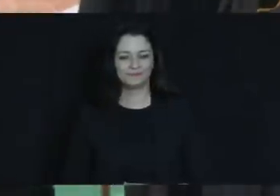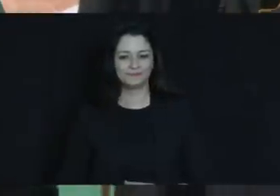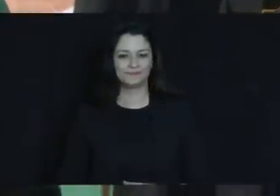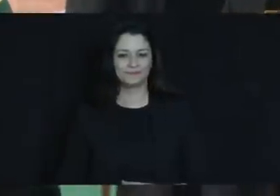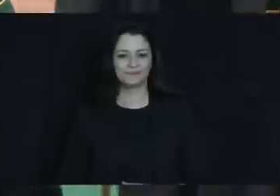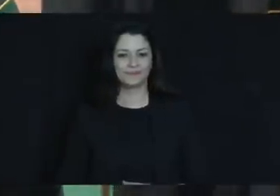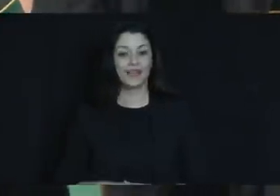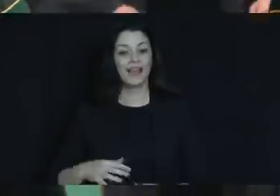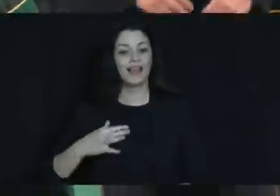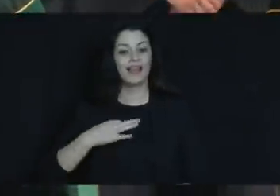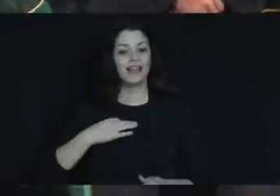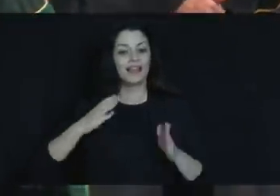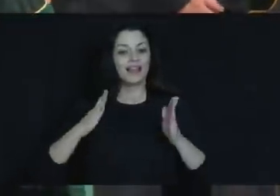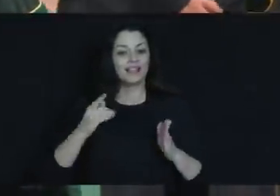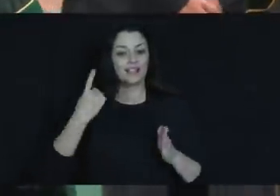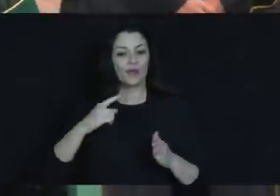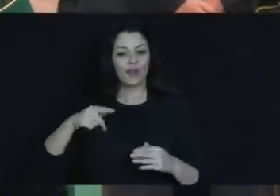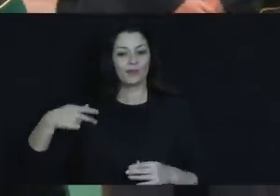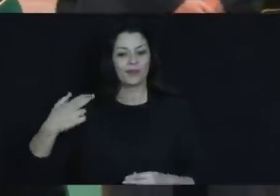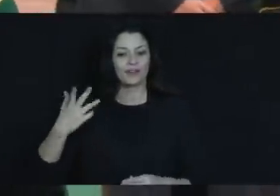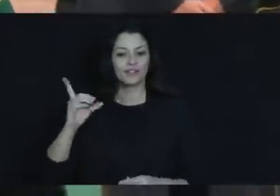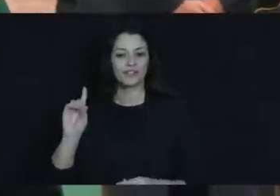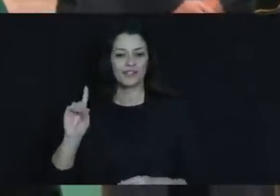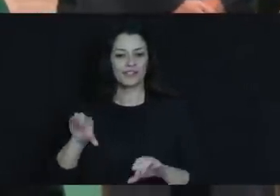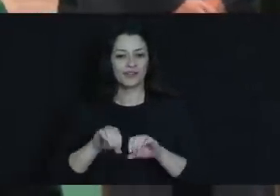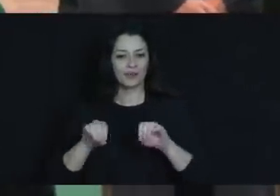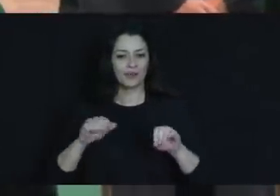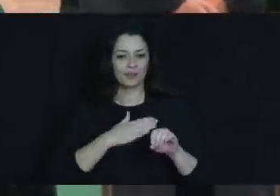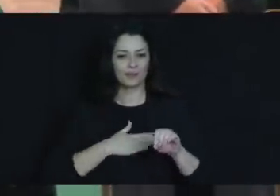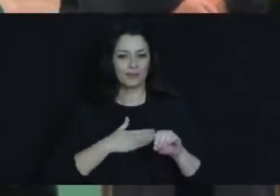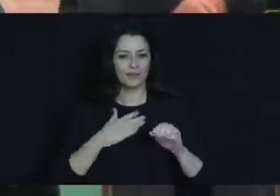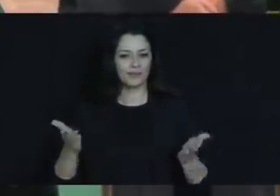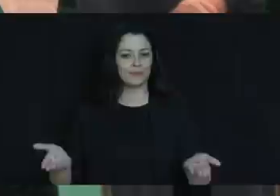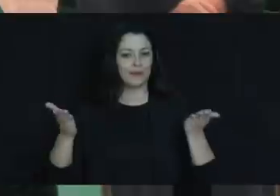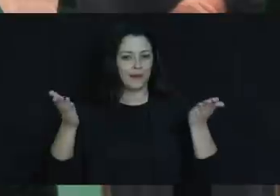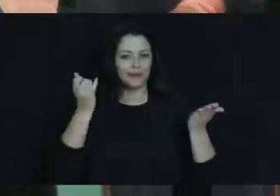Will the candidates for the doctoral degree please rise as you are able?